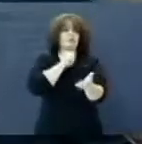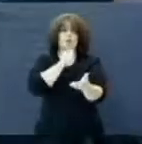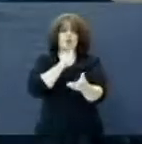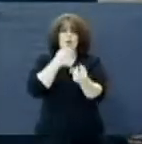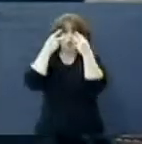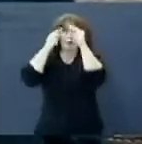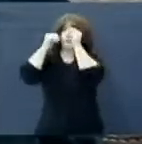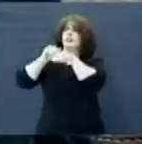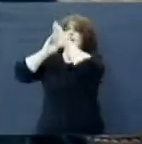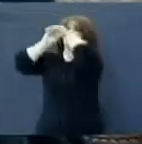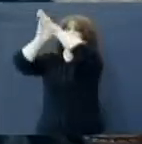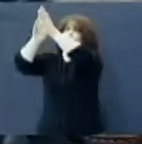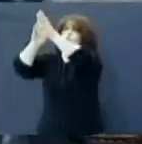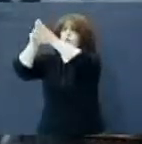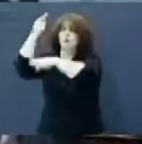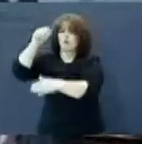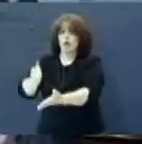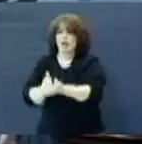help.